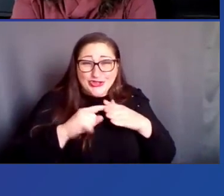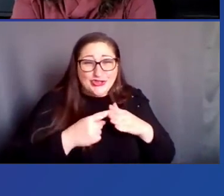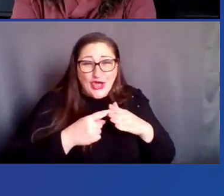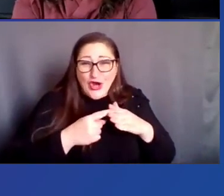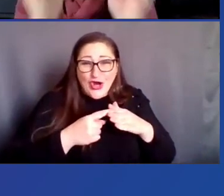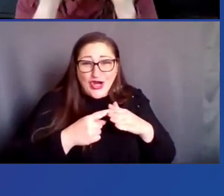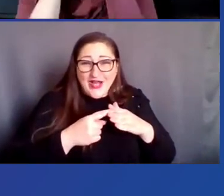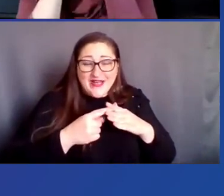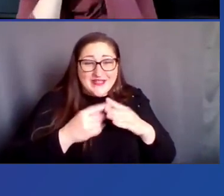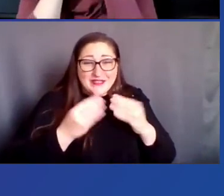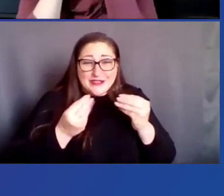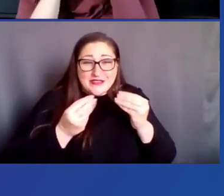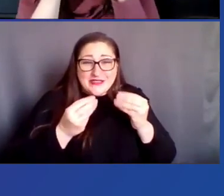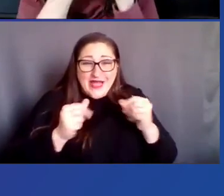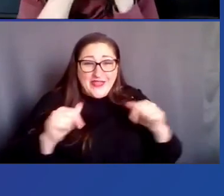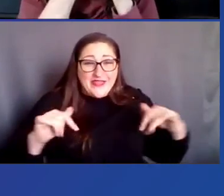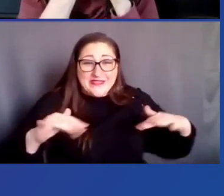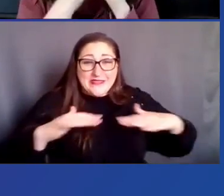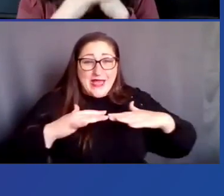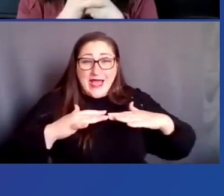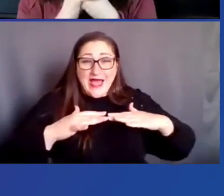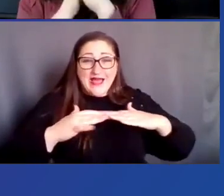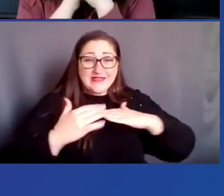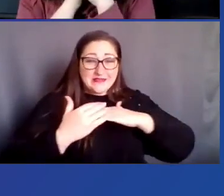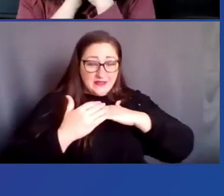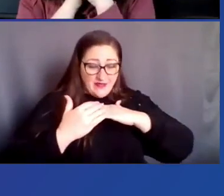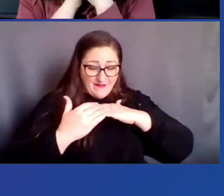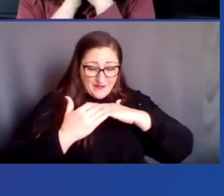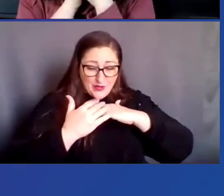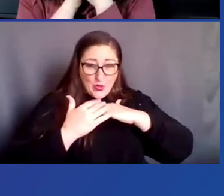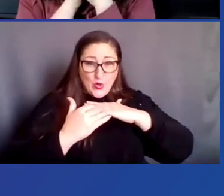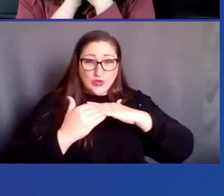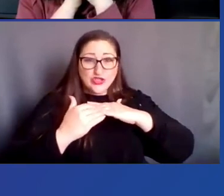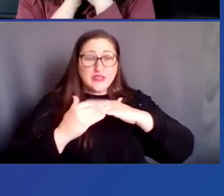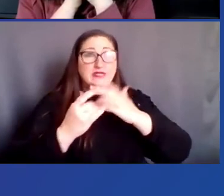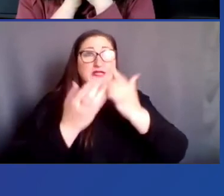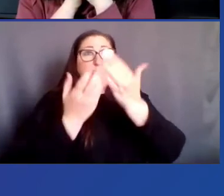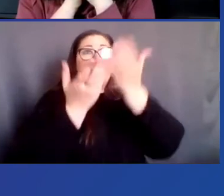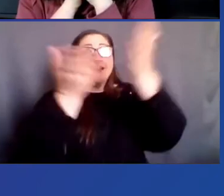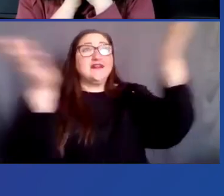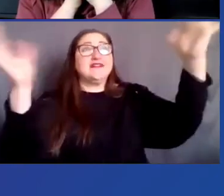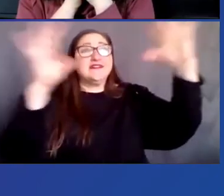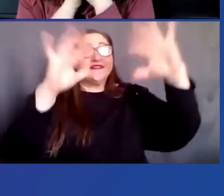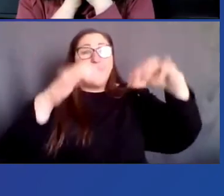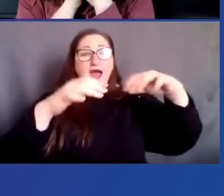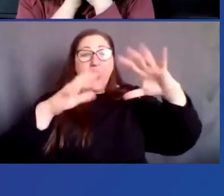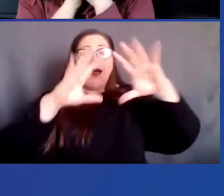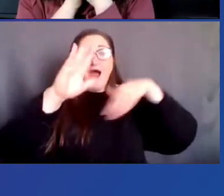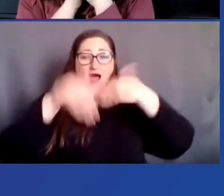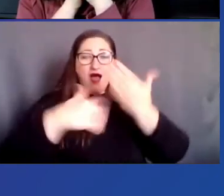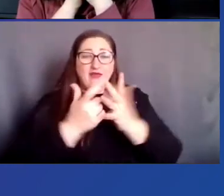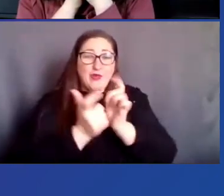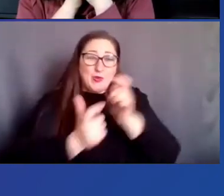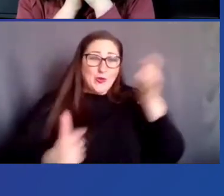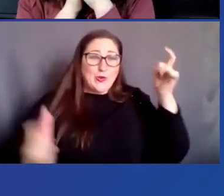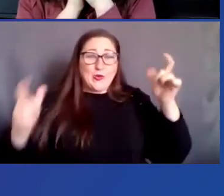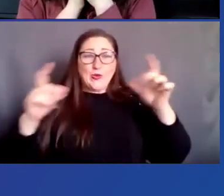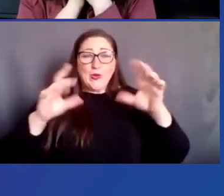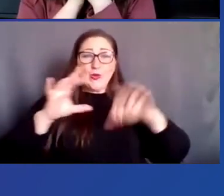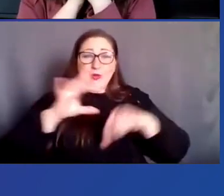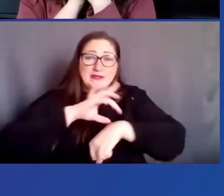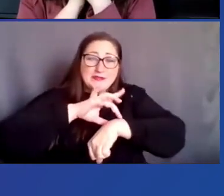ocean, underneath the massive sky, in the massive planet, in the massive